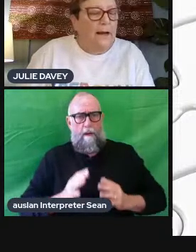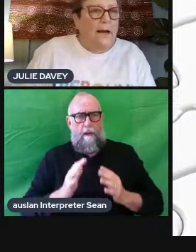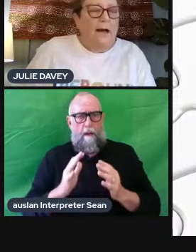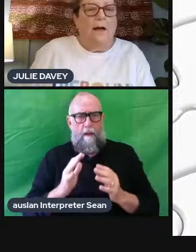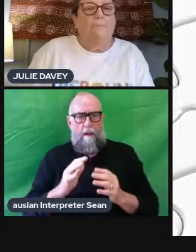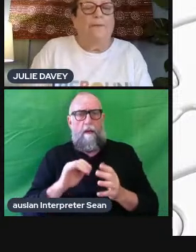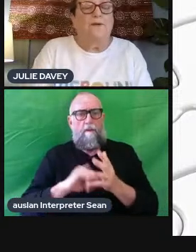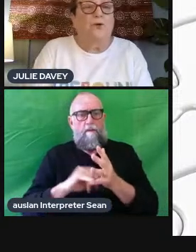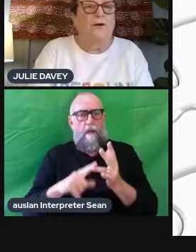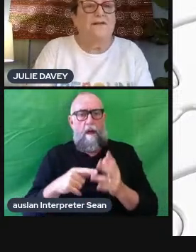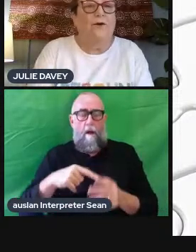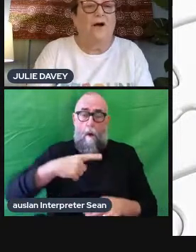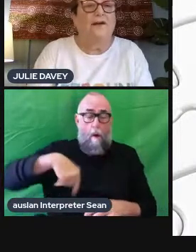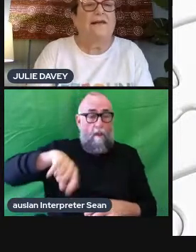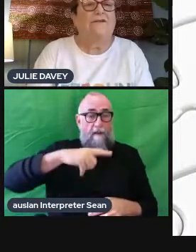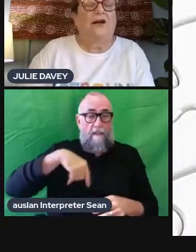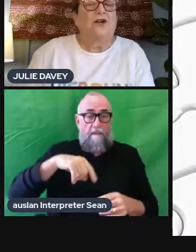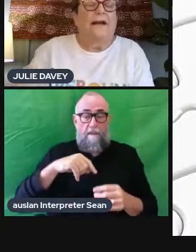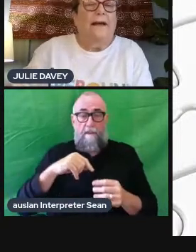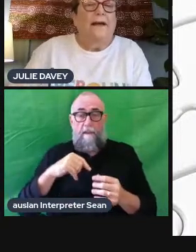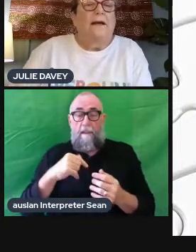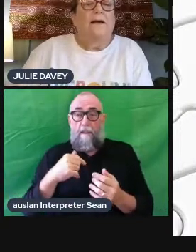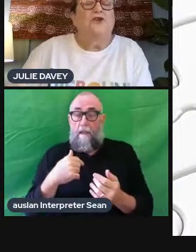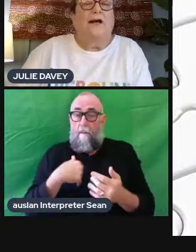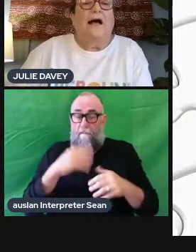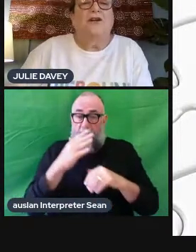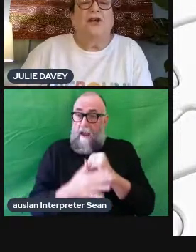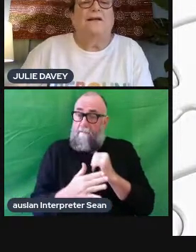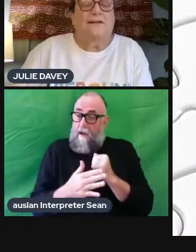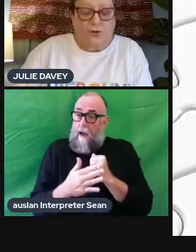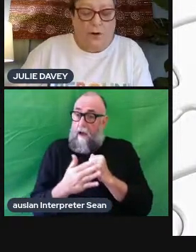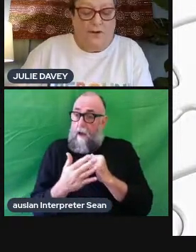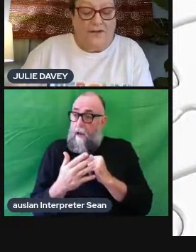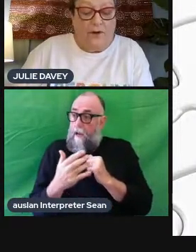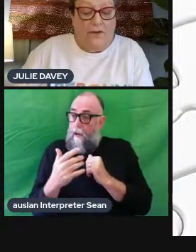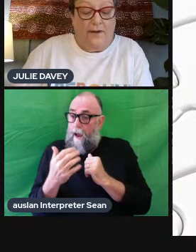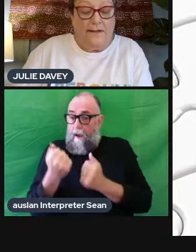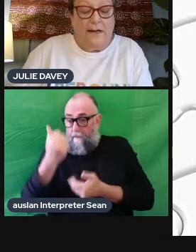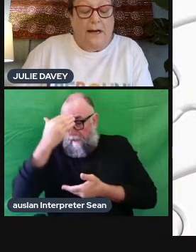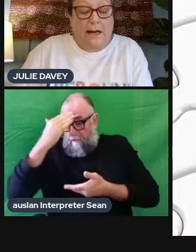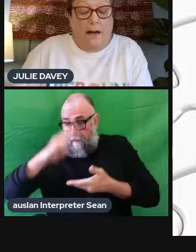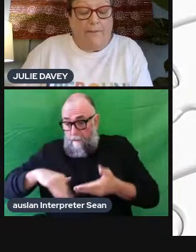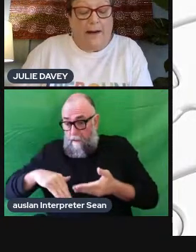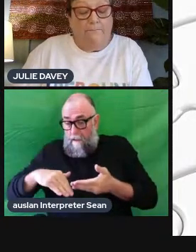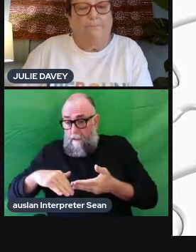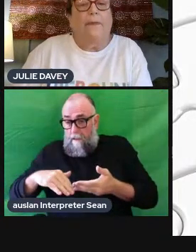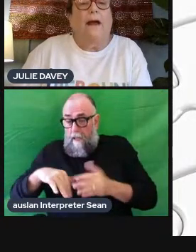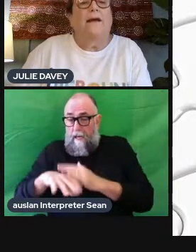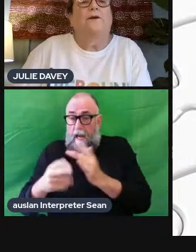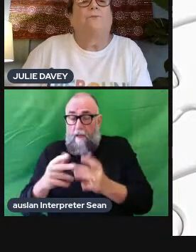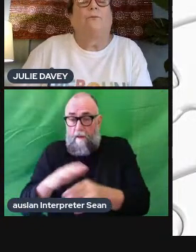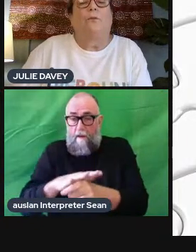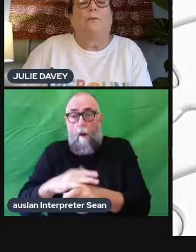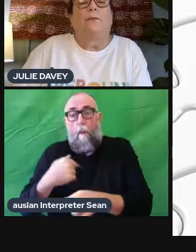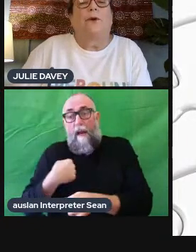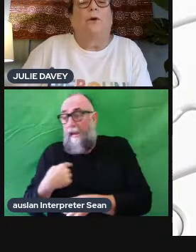been stroke survivors have actually are just stroke survivors, and